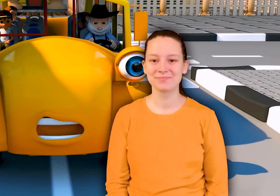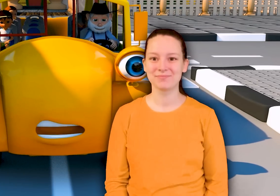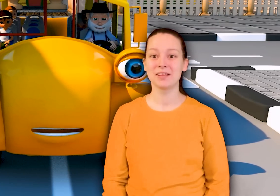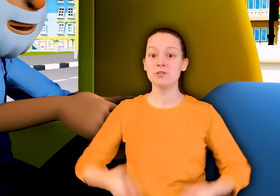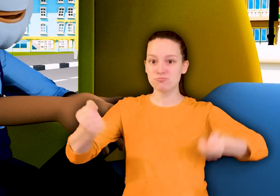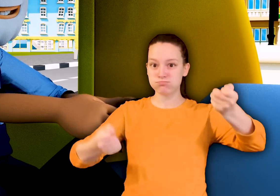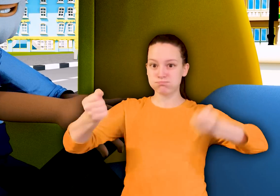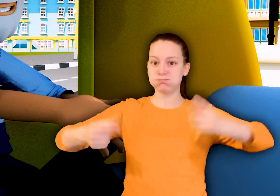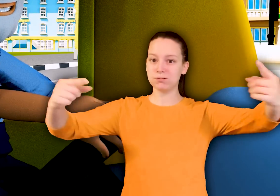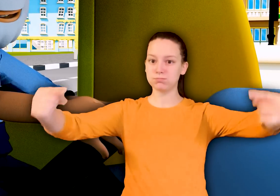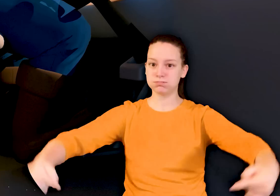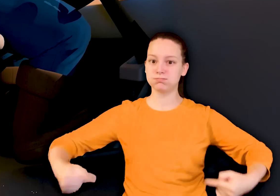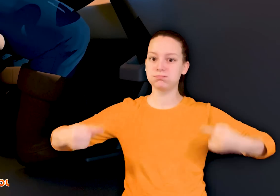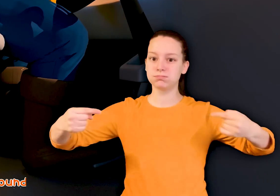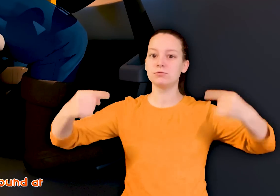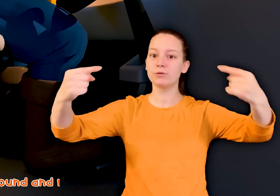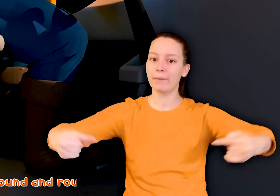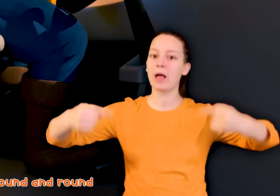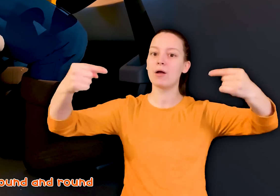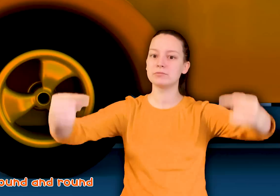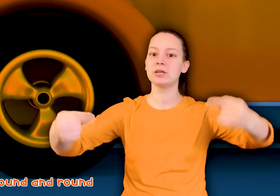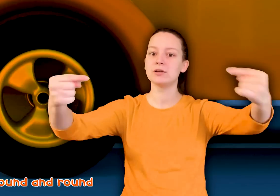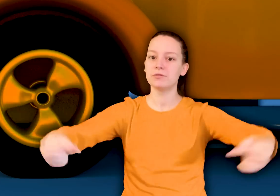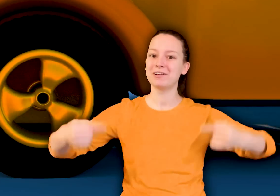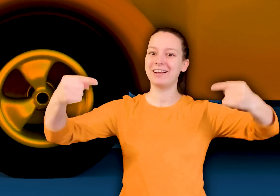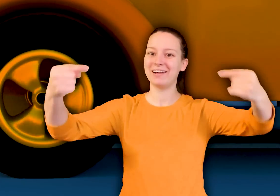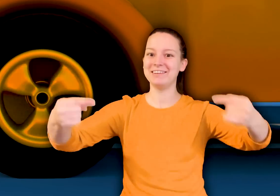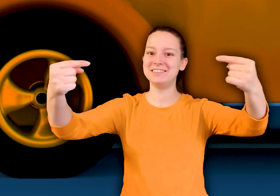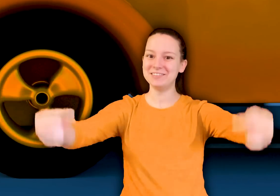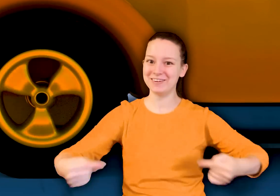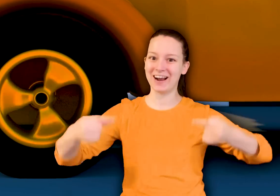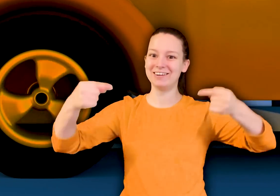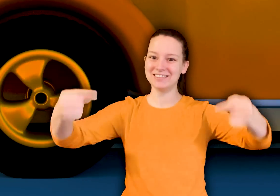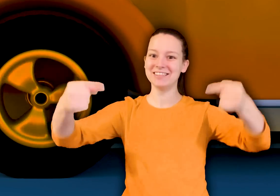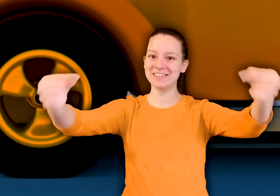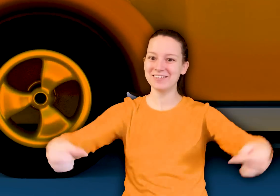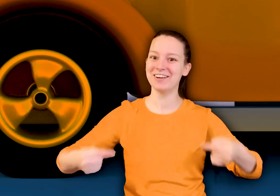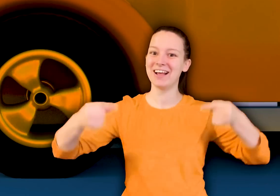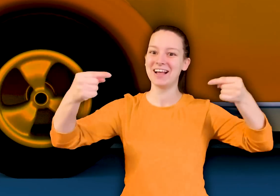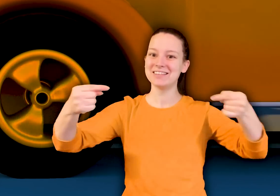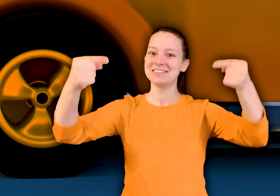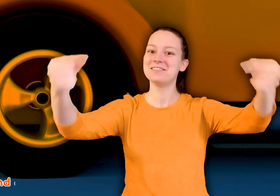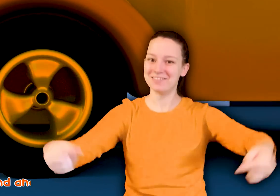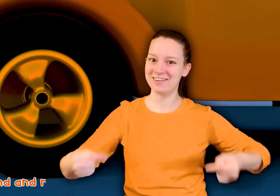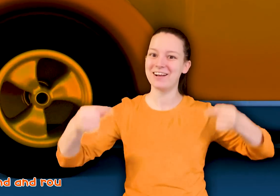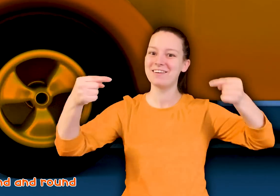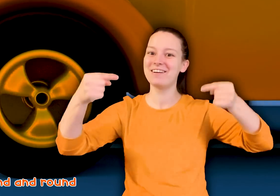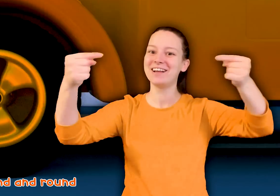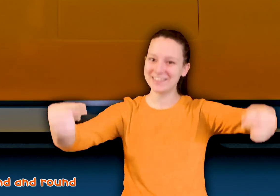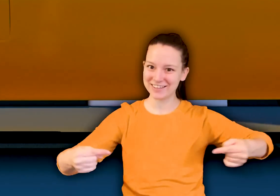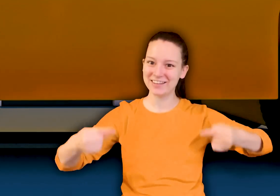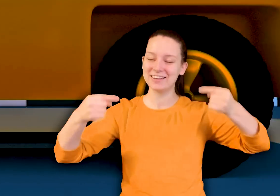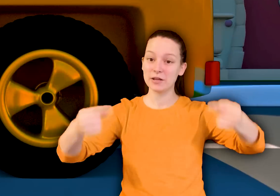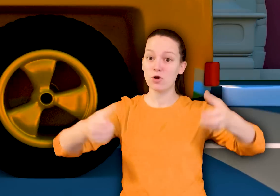bus the wheels on the bus go round and round round and round